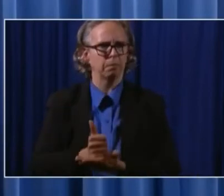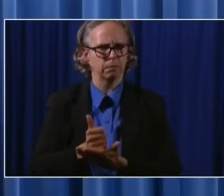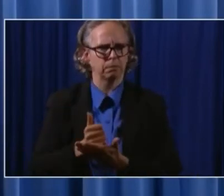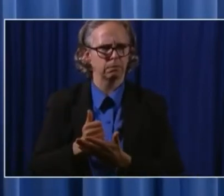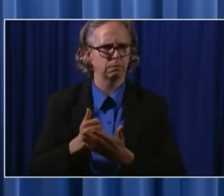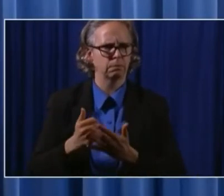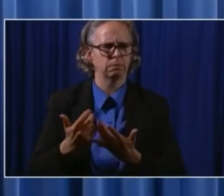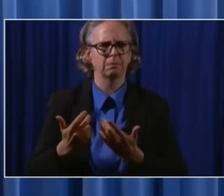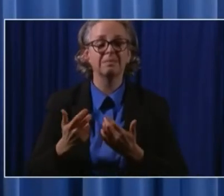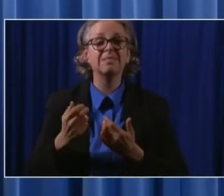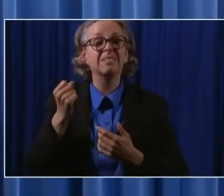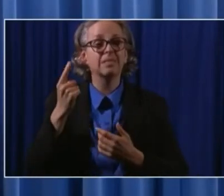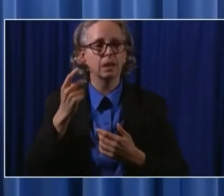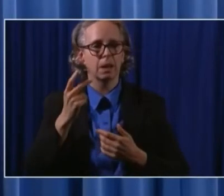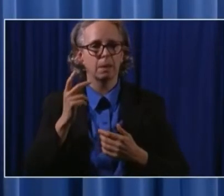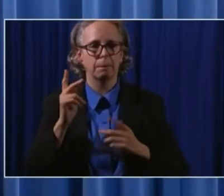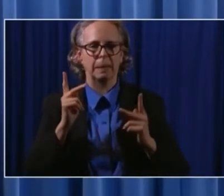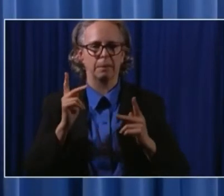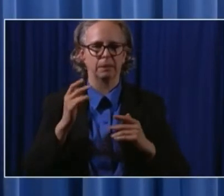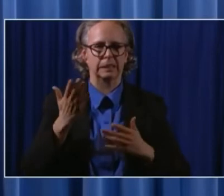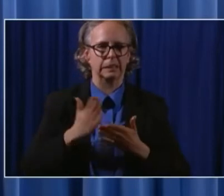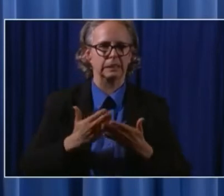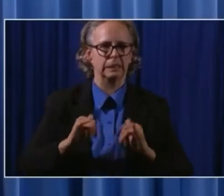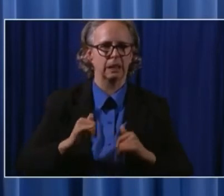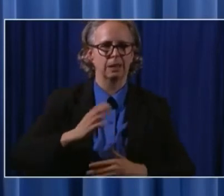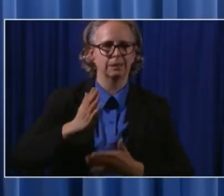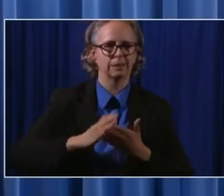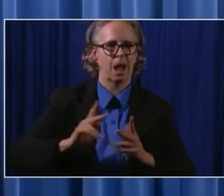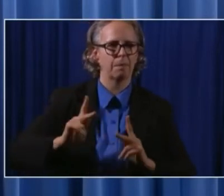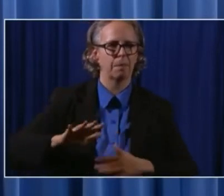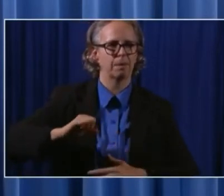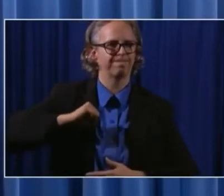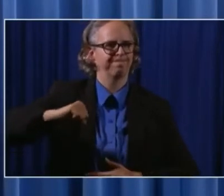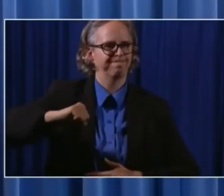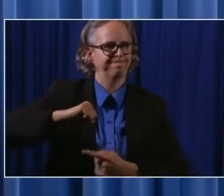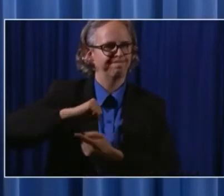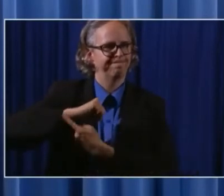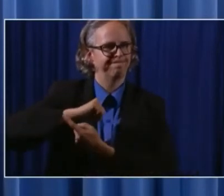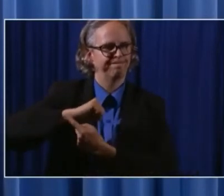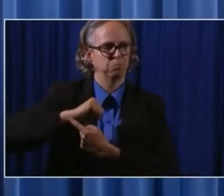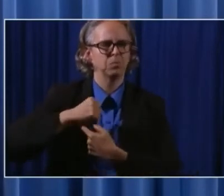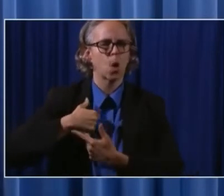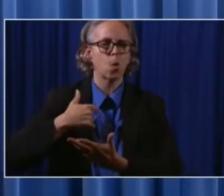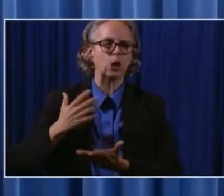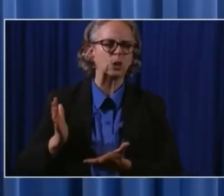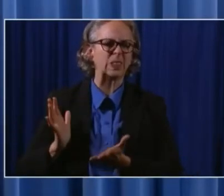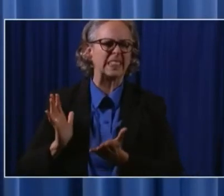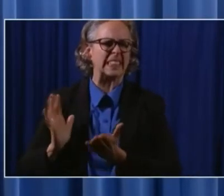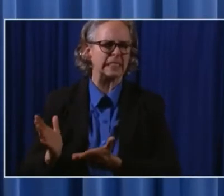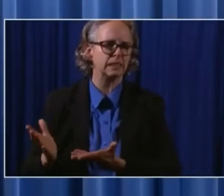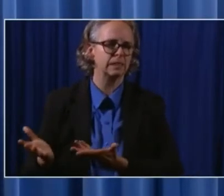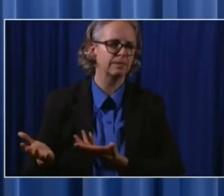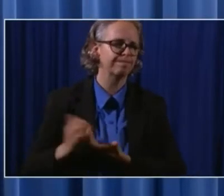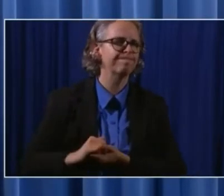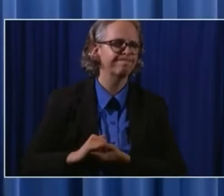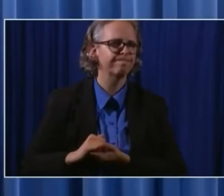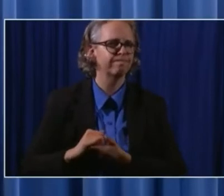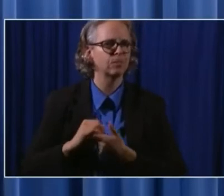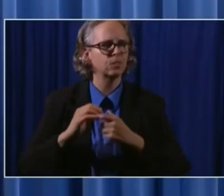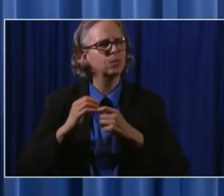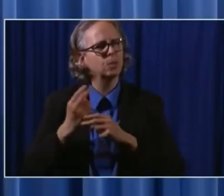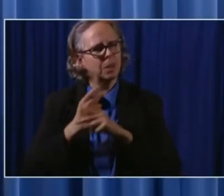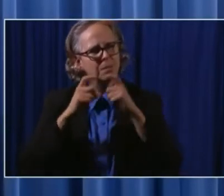Ohio. Kind of wanted to bring Ohioans along on this journey. That's part of what a governor does. Governor has to lead, but governor also has